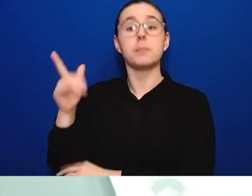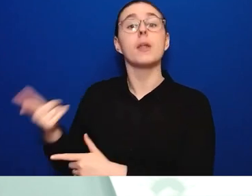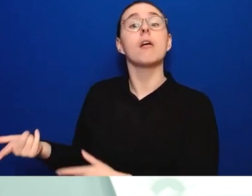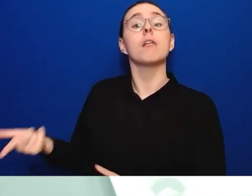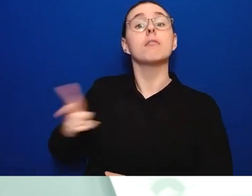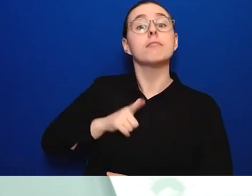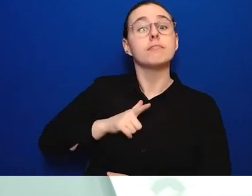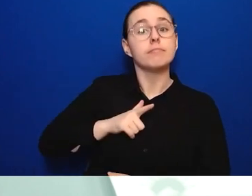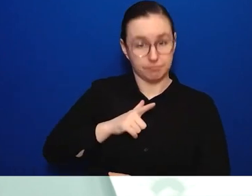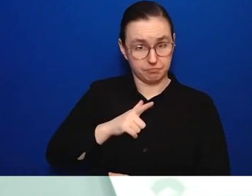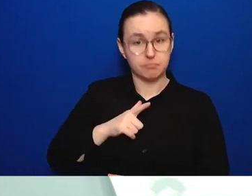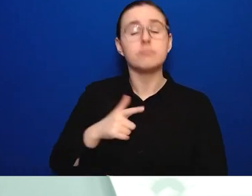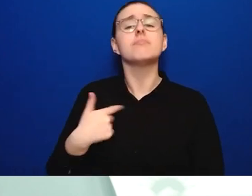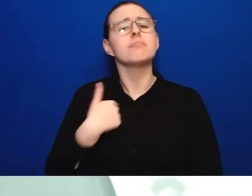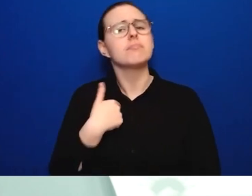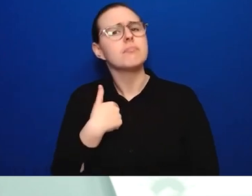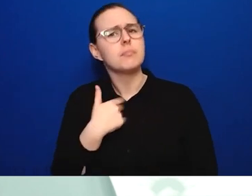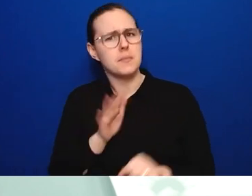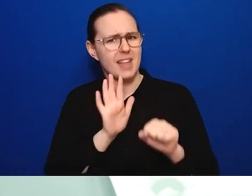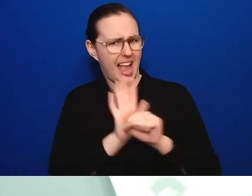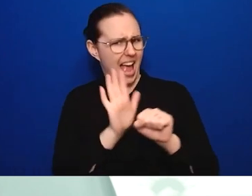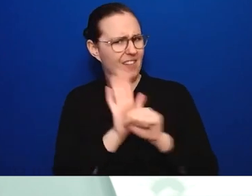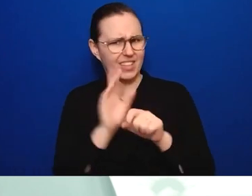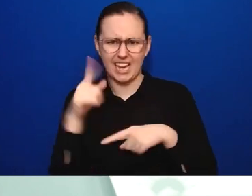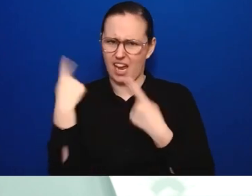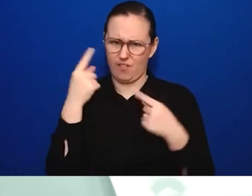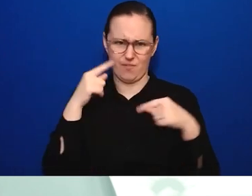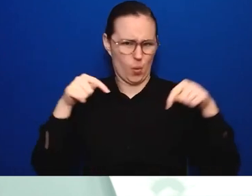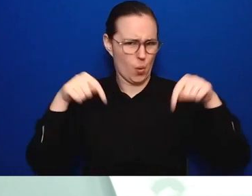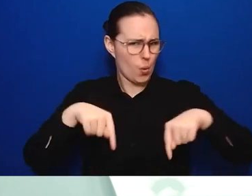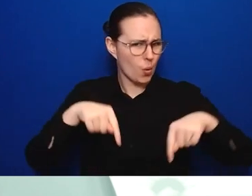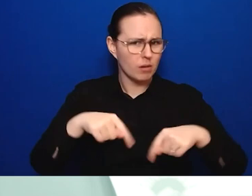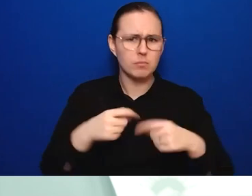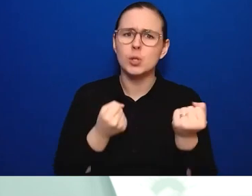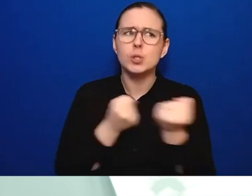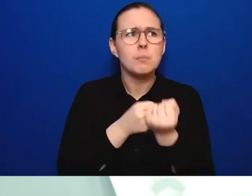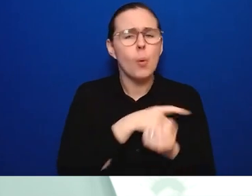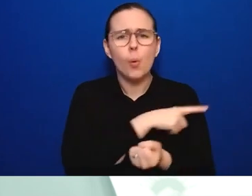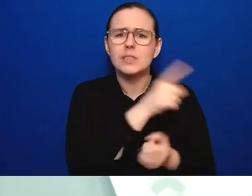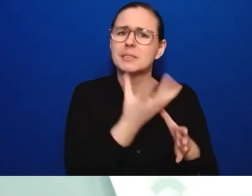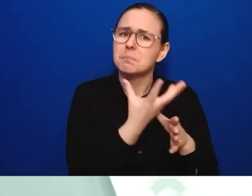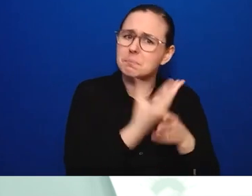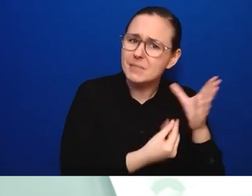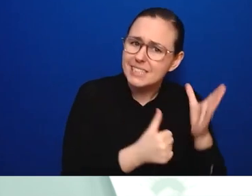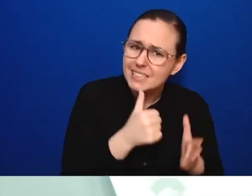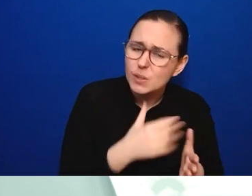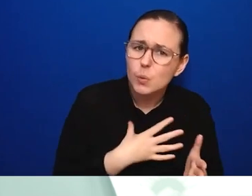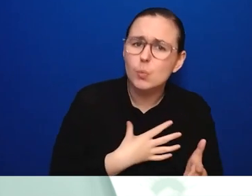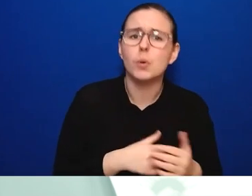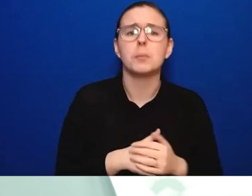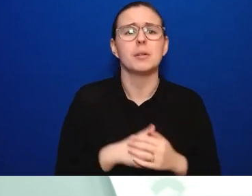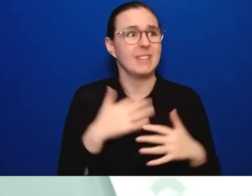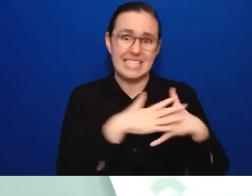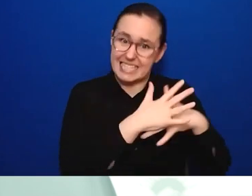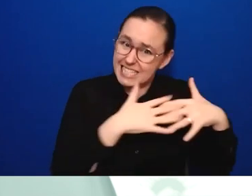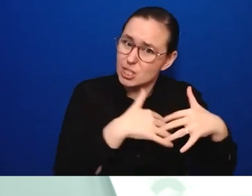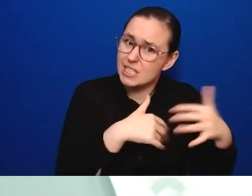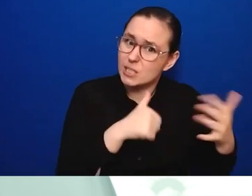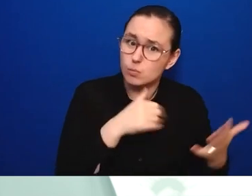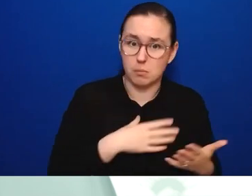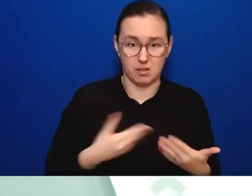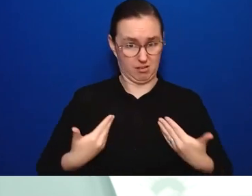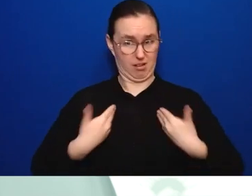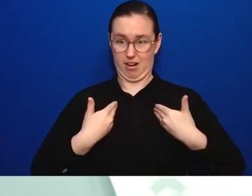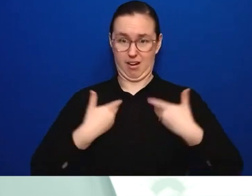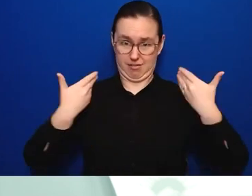been a longtime advocate myself for missing women, Indigenous women in the community, as an Indigenous